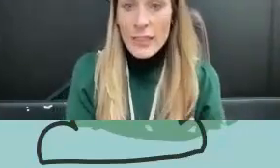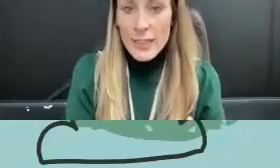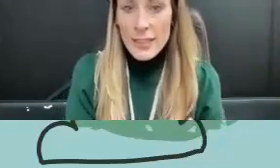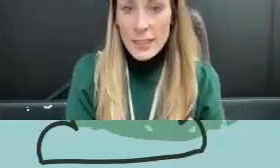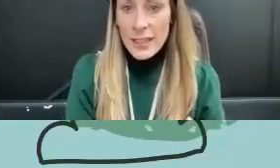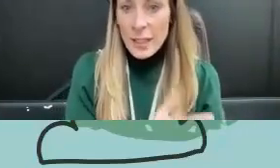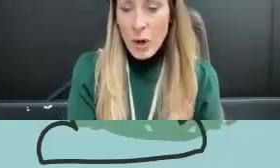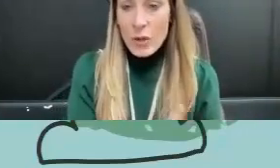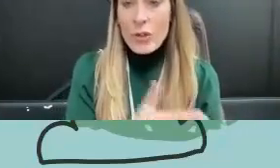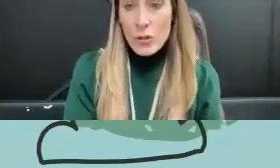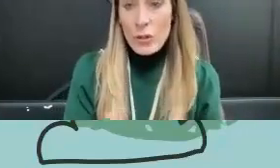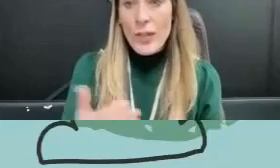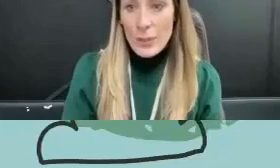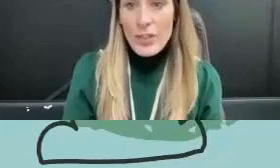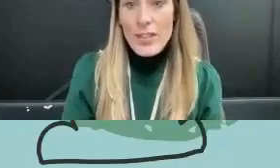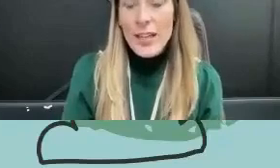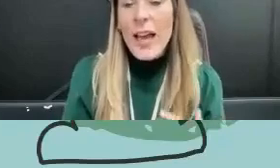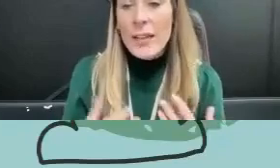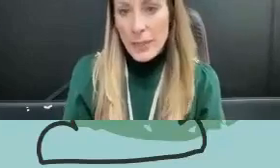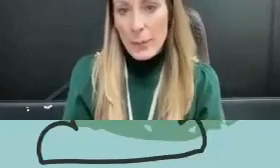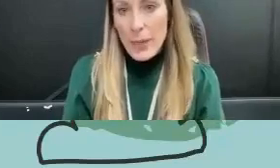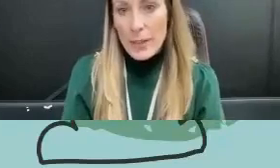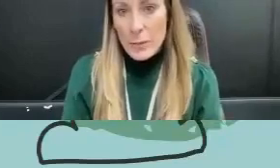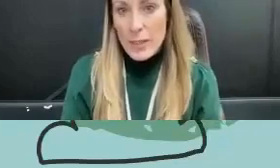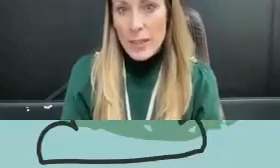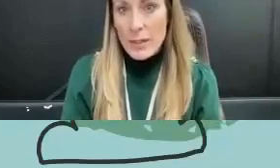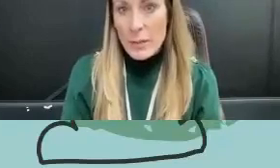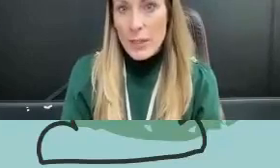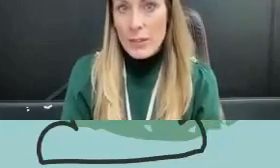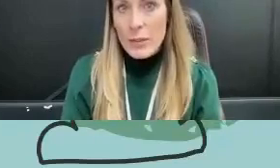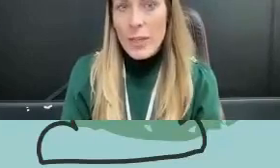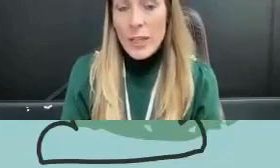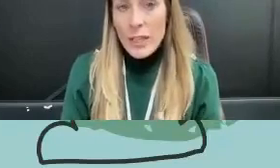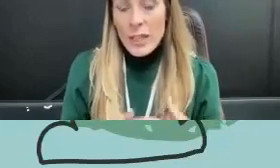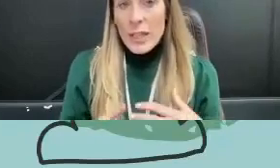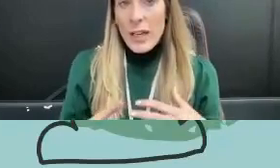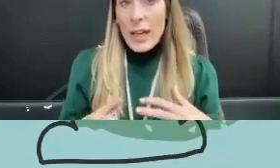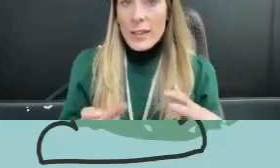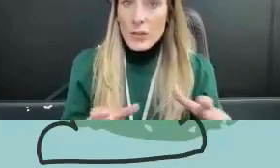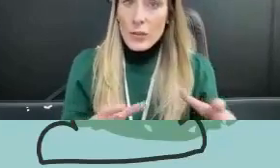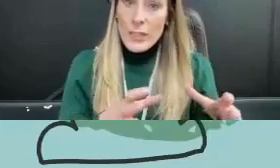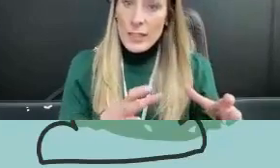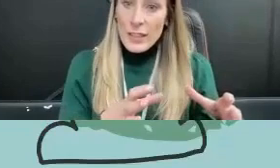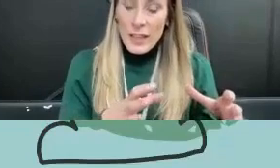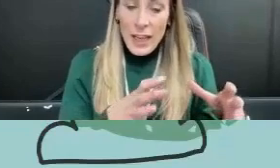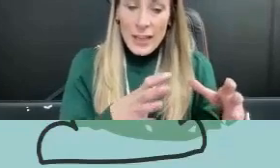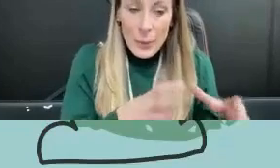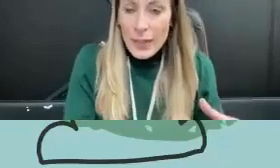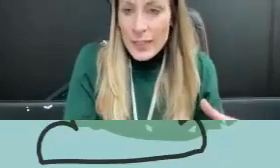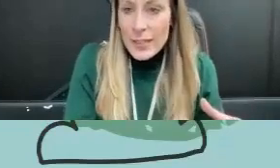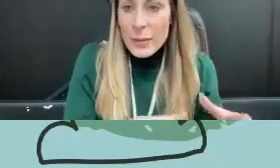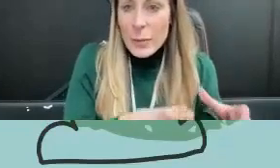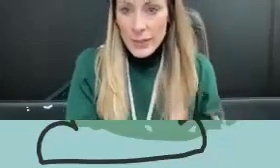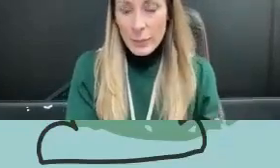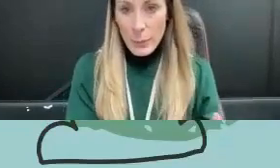with unrealistic, untrue images, and that has a big impact on mental health as well. So I think social media has